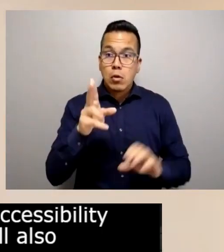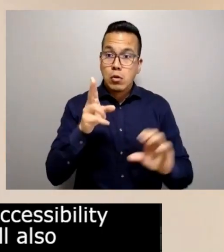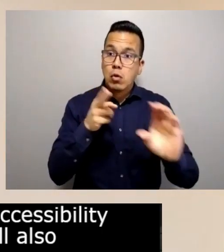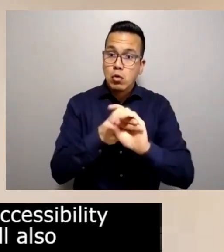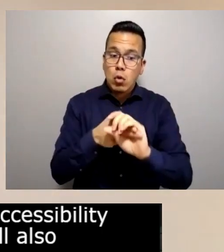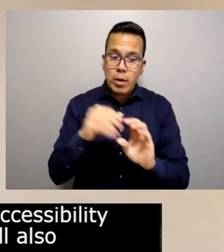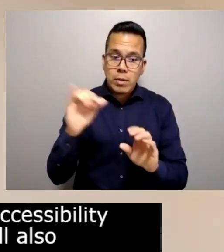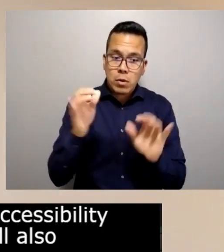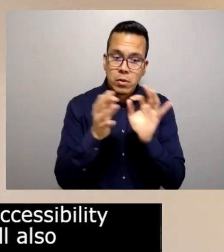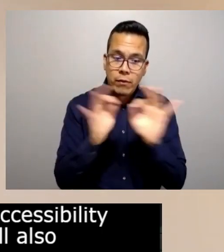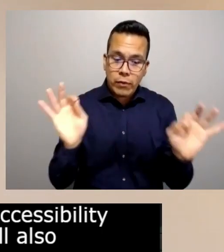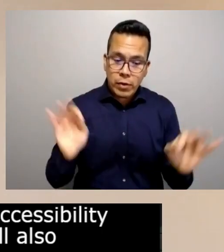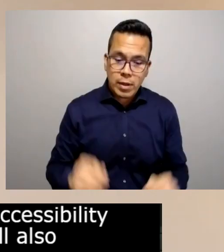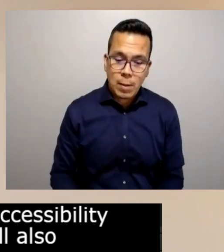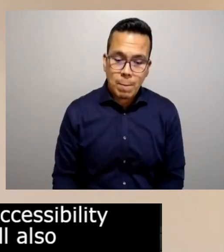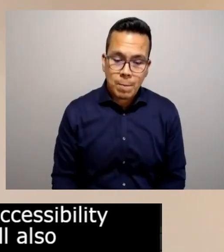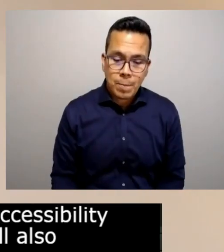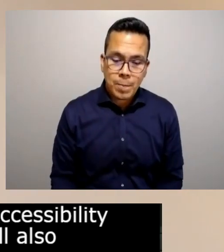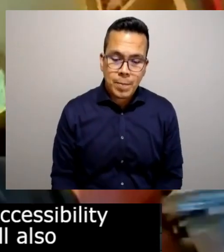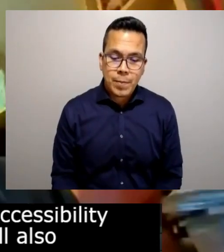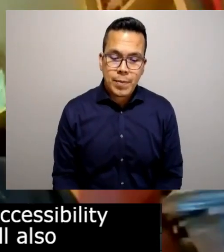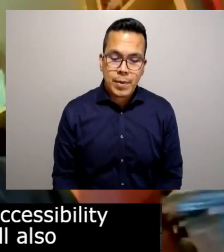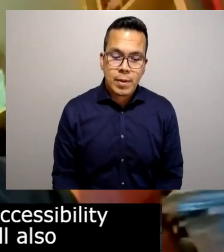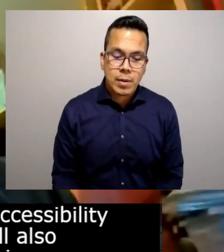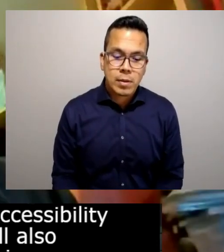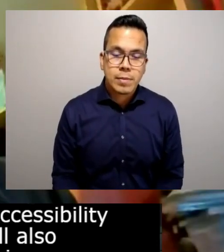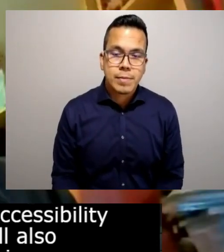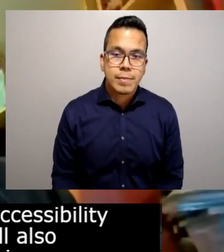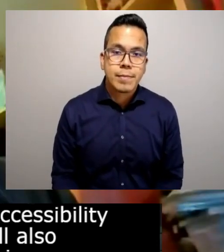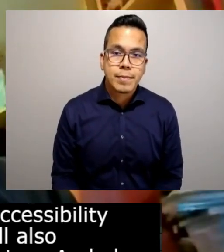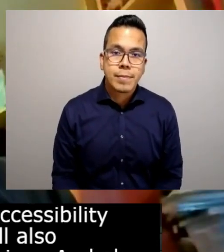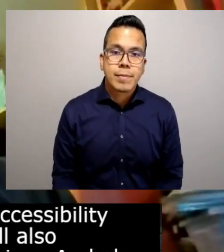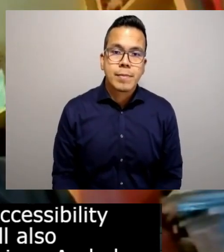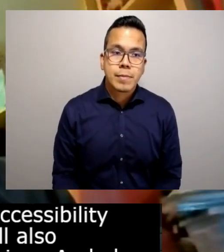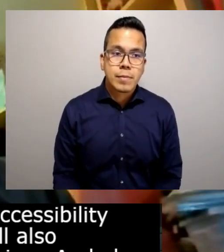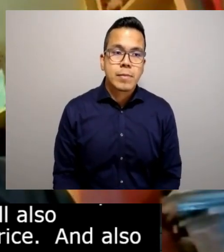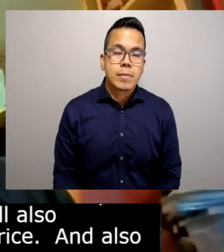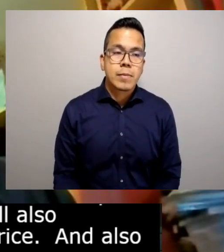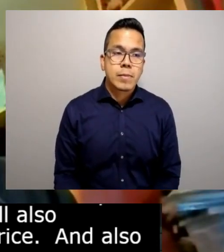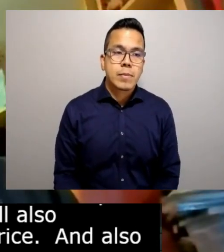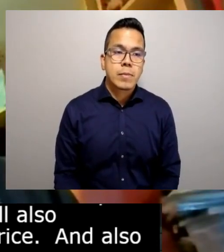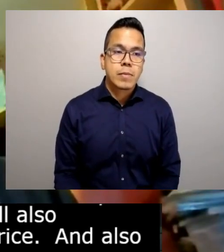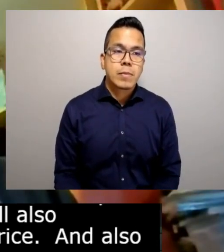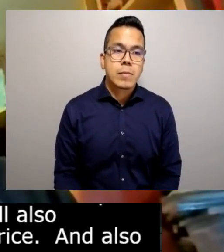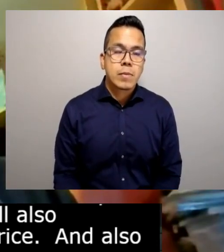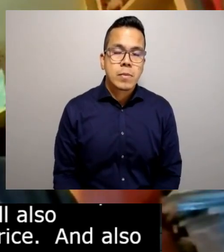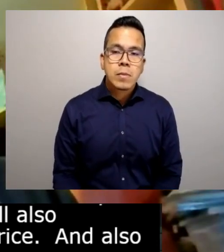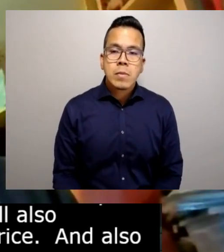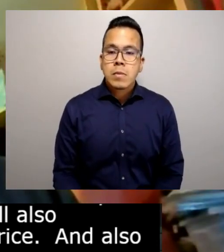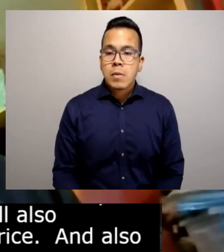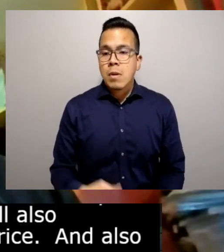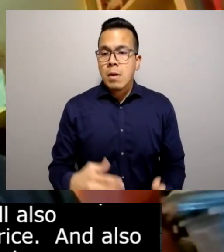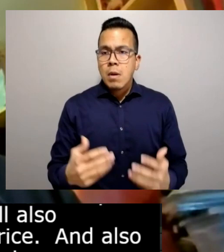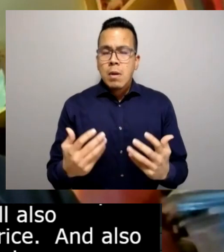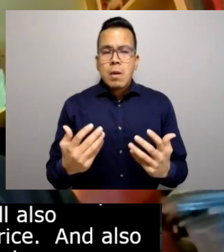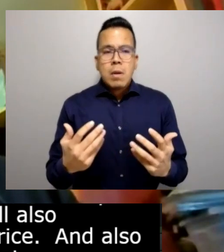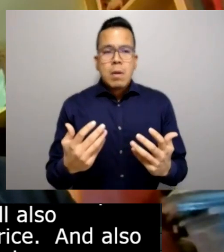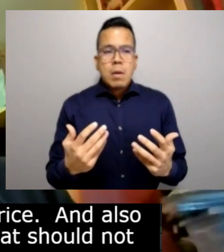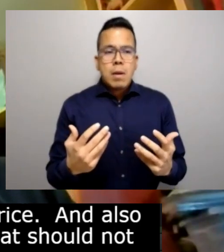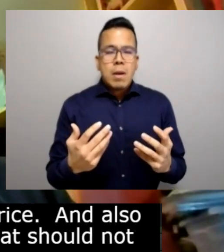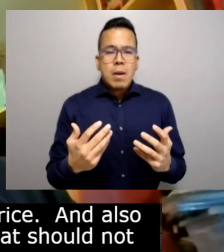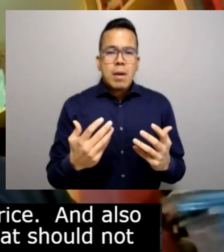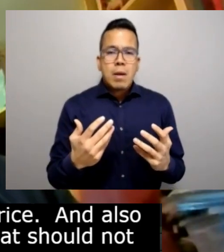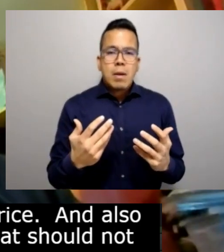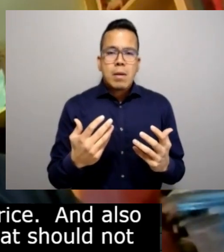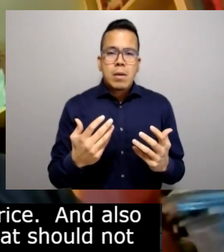is a good price, and also another barrier to accessibility for many people that should not be ignored,